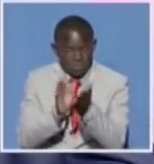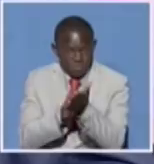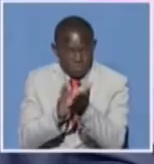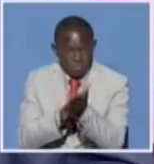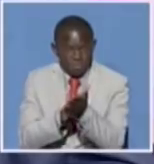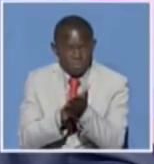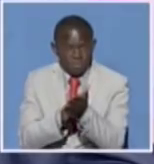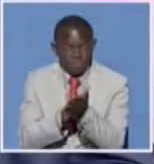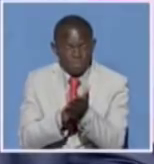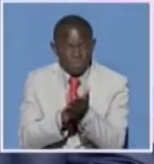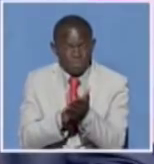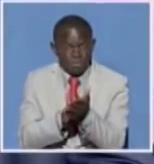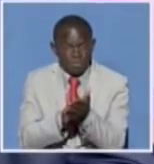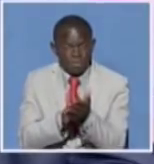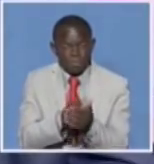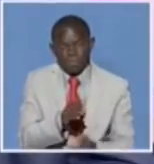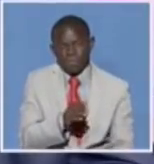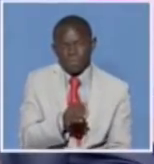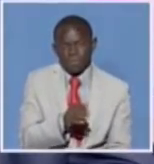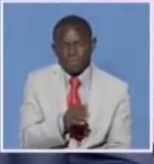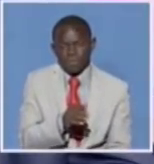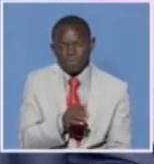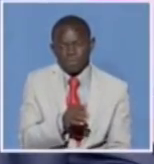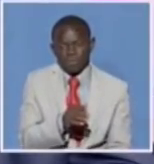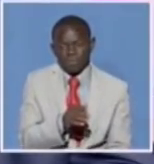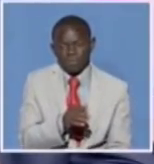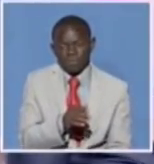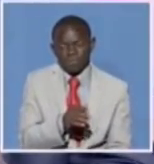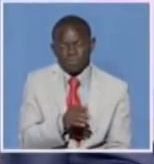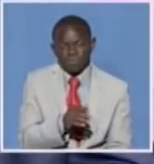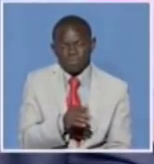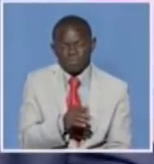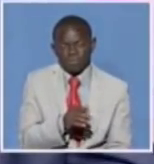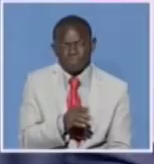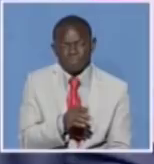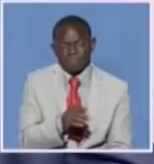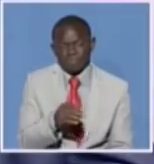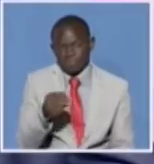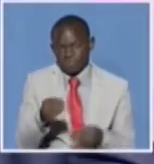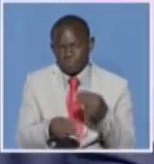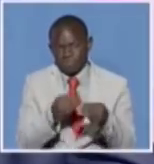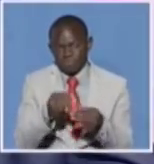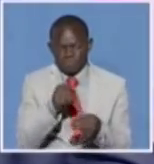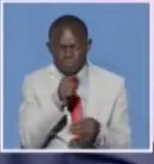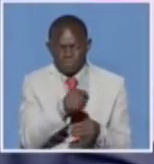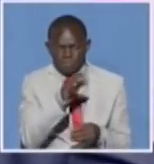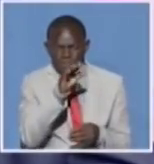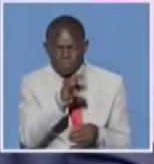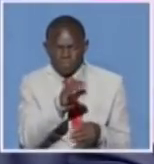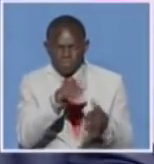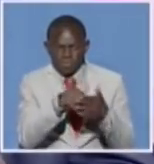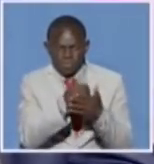identifier and capture that information electronically and begin to monitor the progress of this